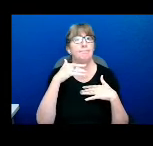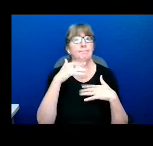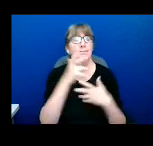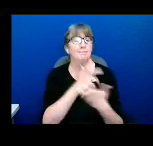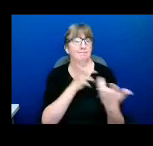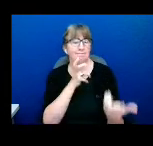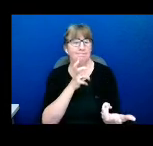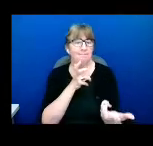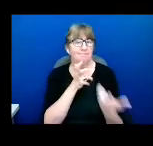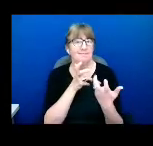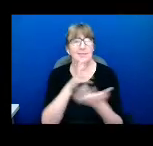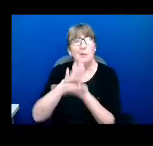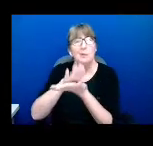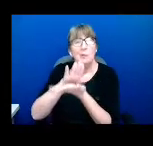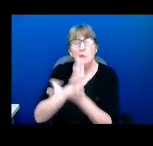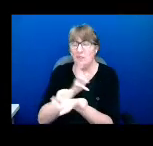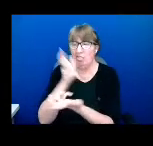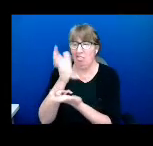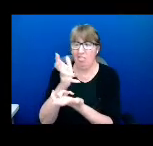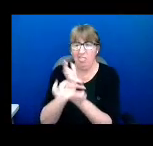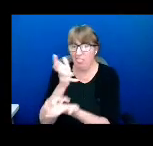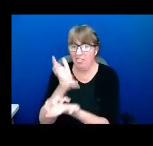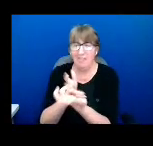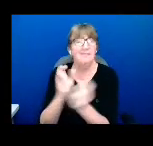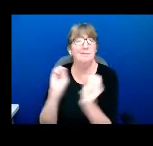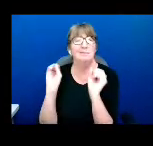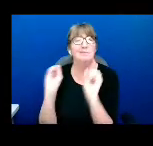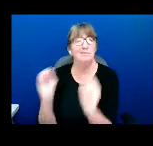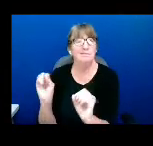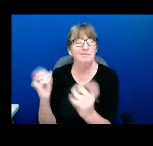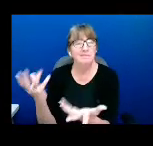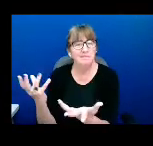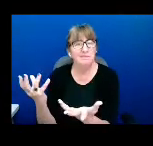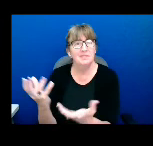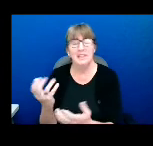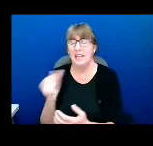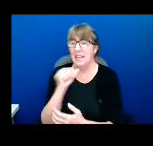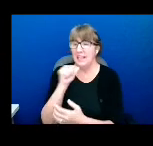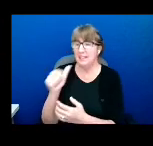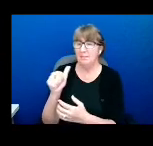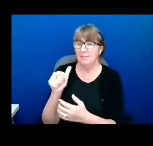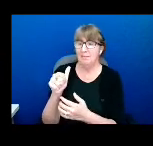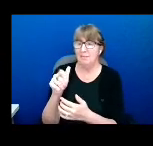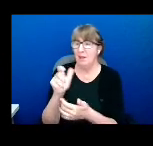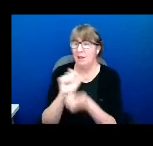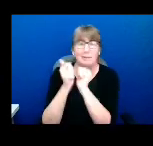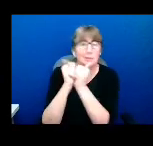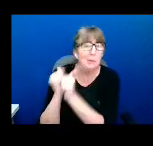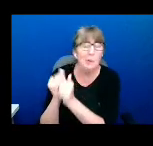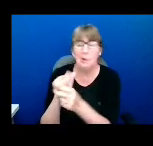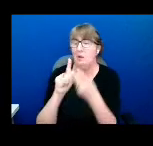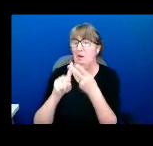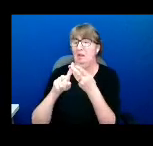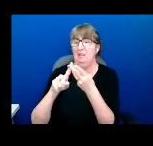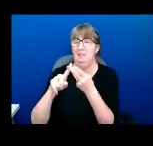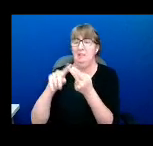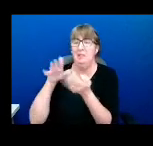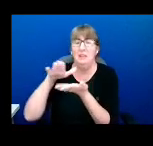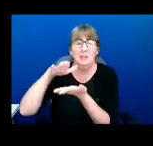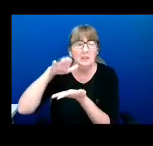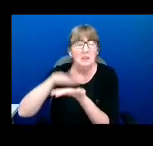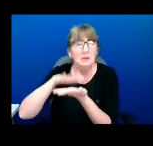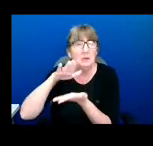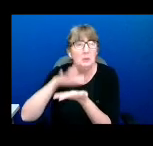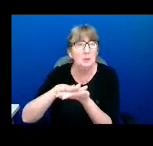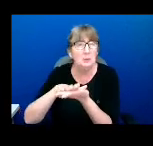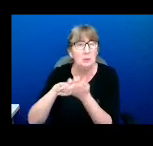their niche in school. And, if they really don't do athletics or they're not the strongest academically,